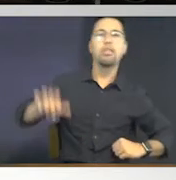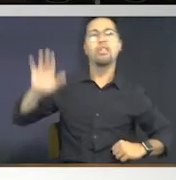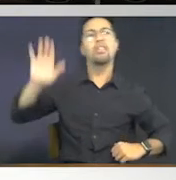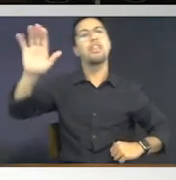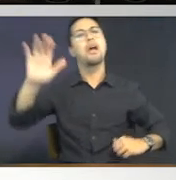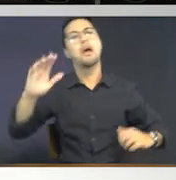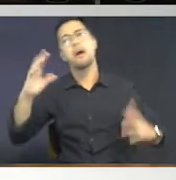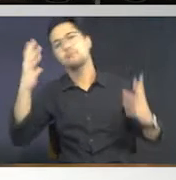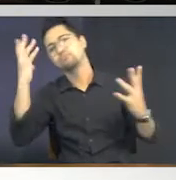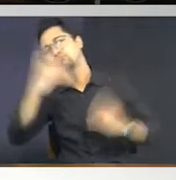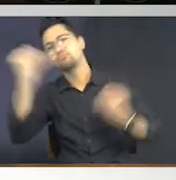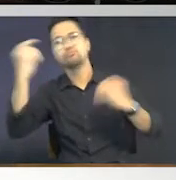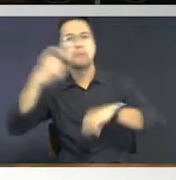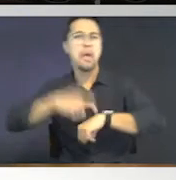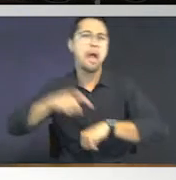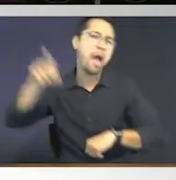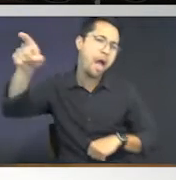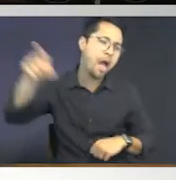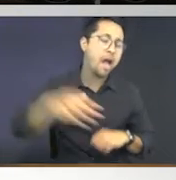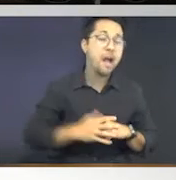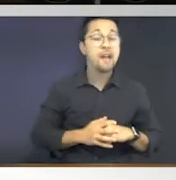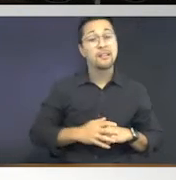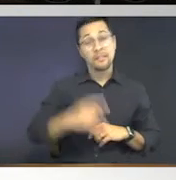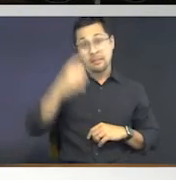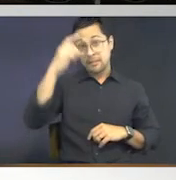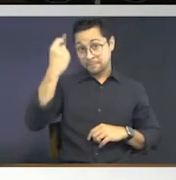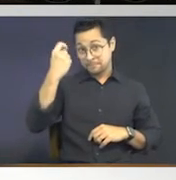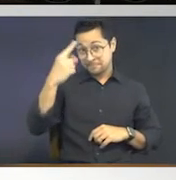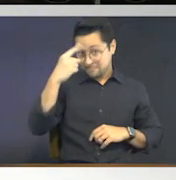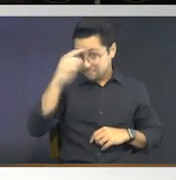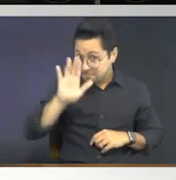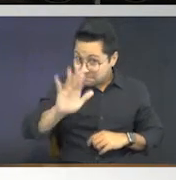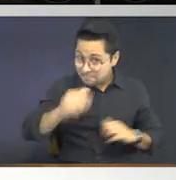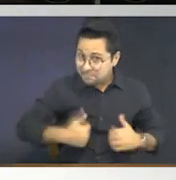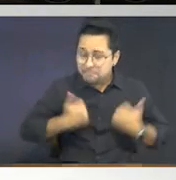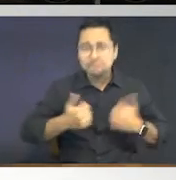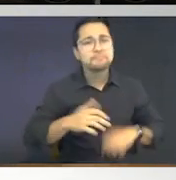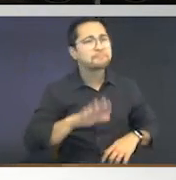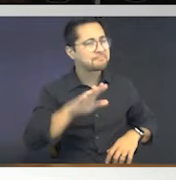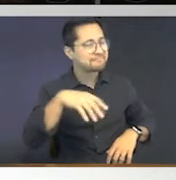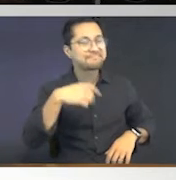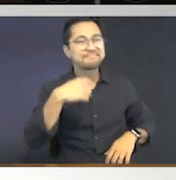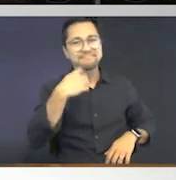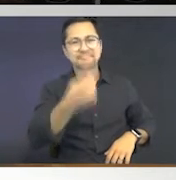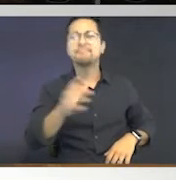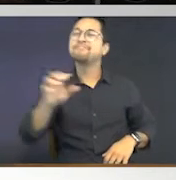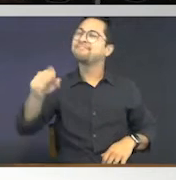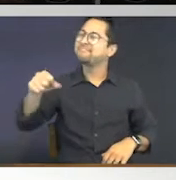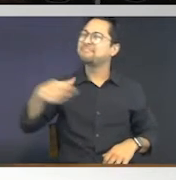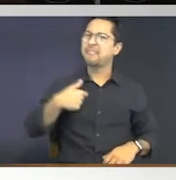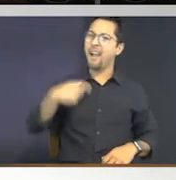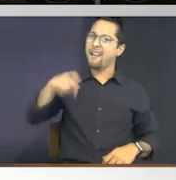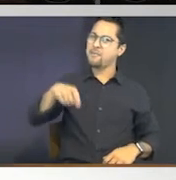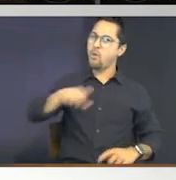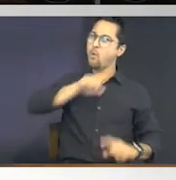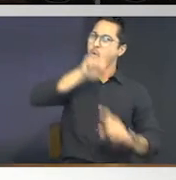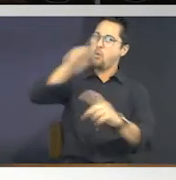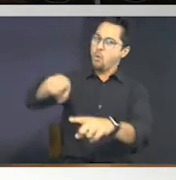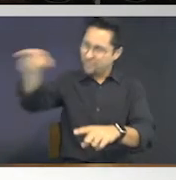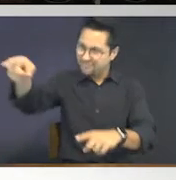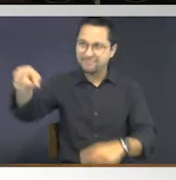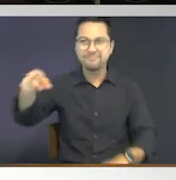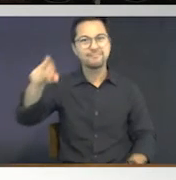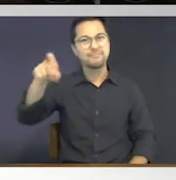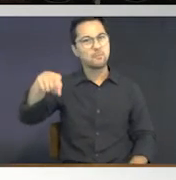there. And for the rest of your life, you will say, yes, that's where I was supposed to go. That's what I